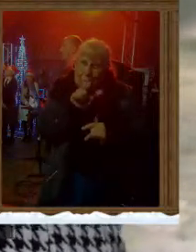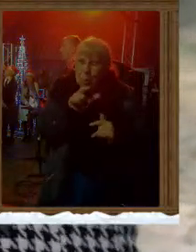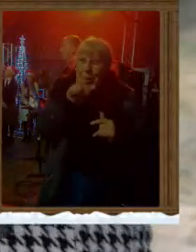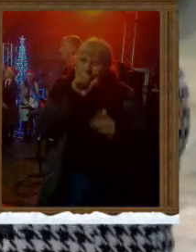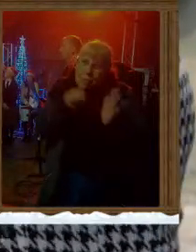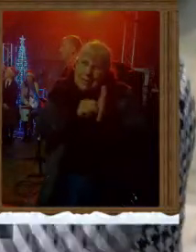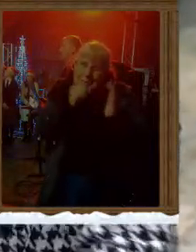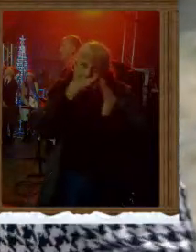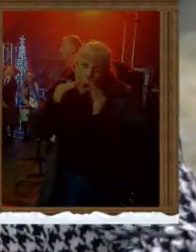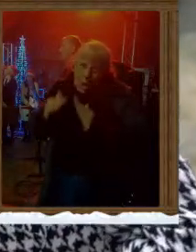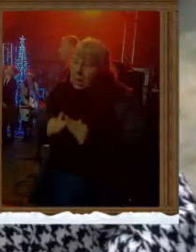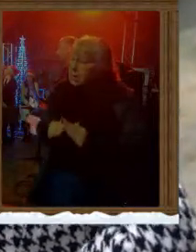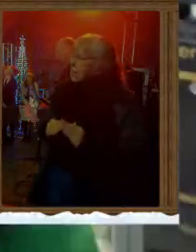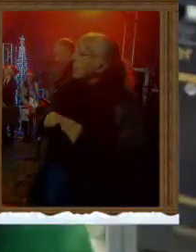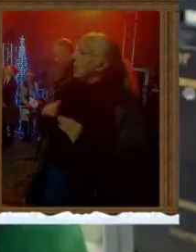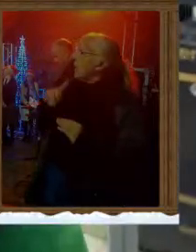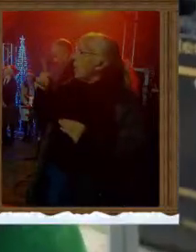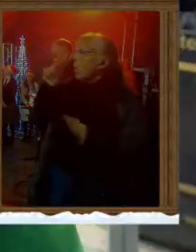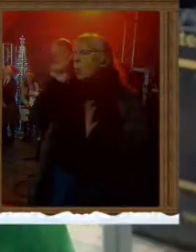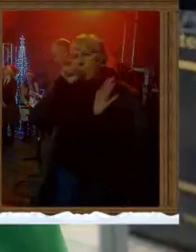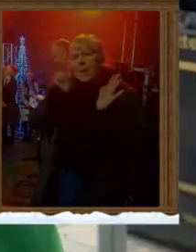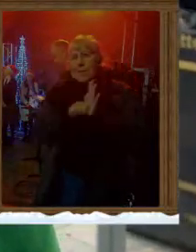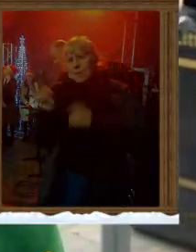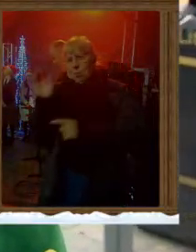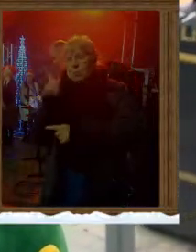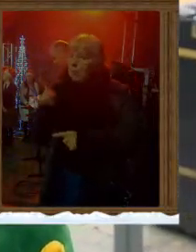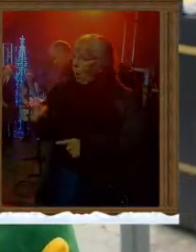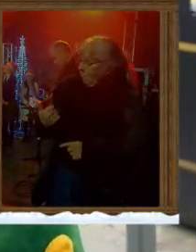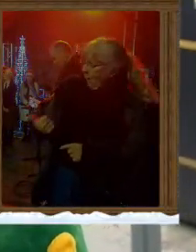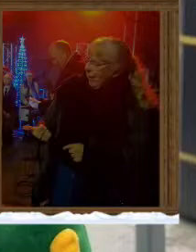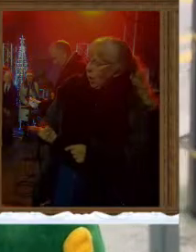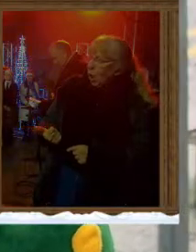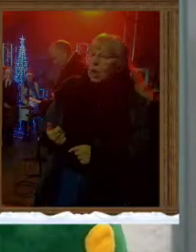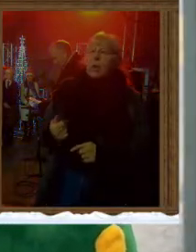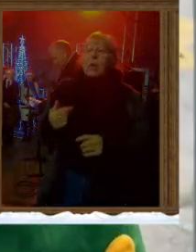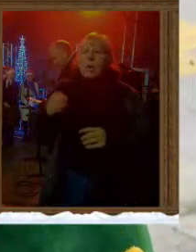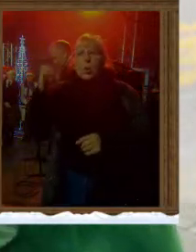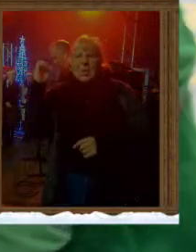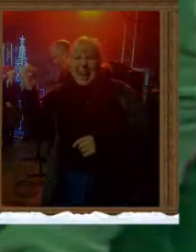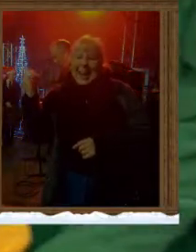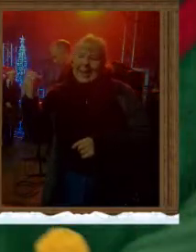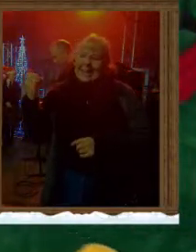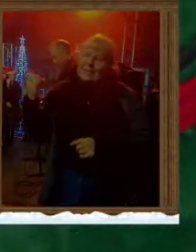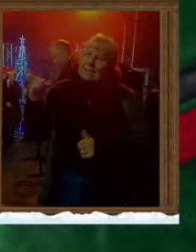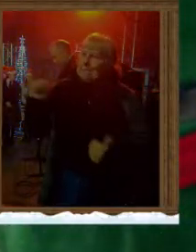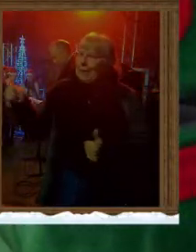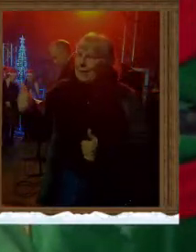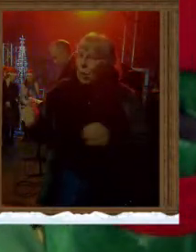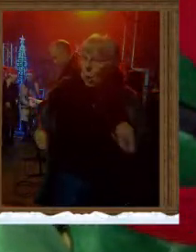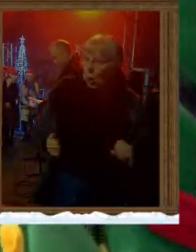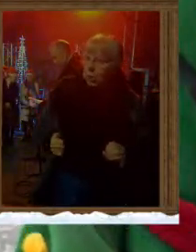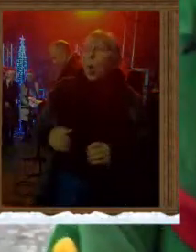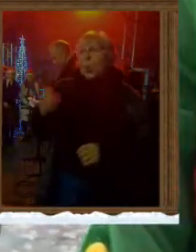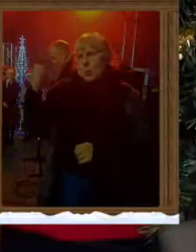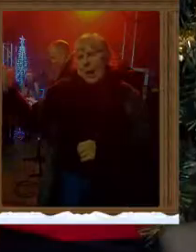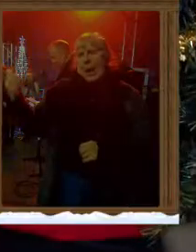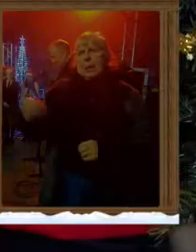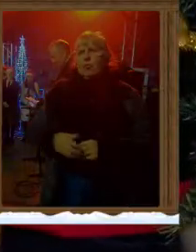what about this Christmas tree here? What are we thinking? Very good, yeah. Very good. Out of 10, what are we saying? Oh, 10 out of 10.